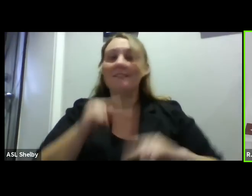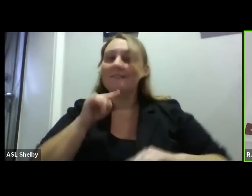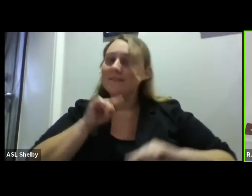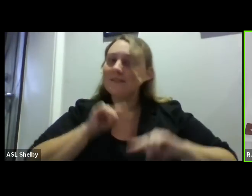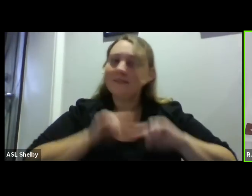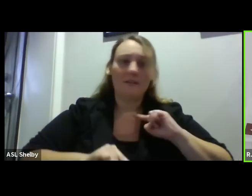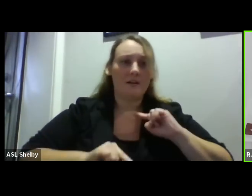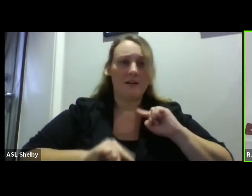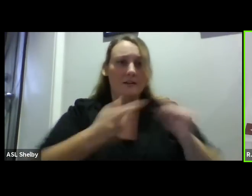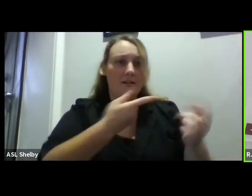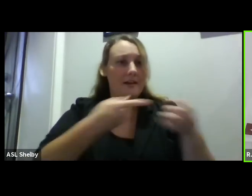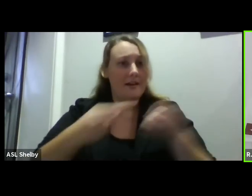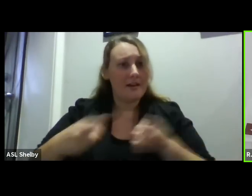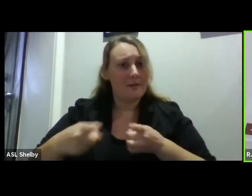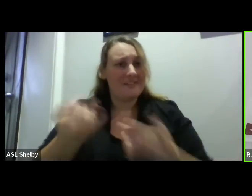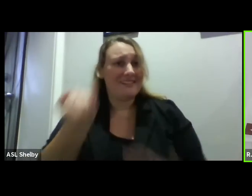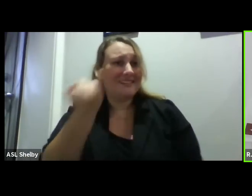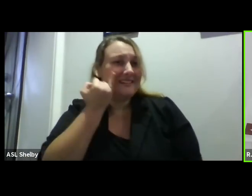supremacist capitalist patriarchy.